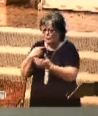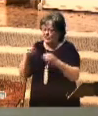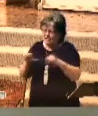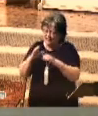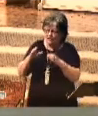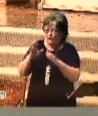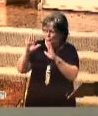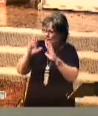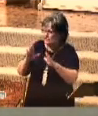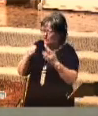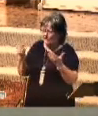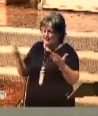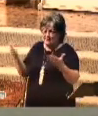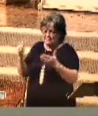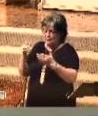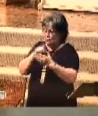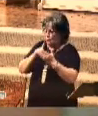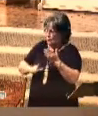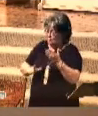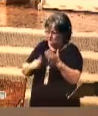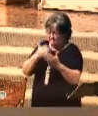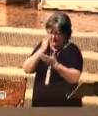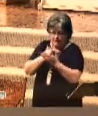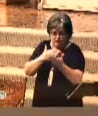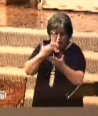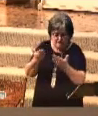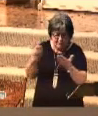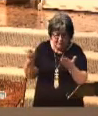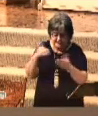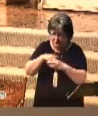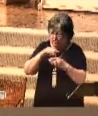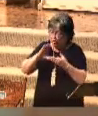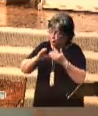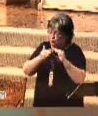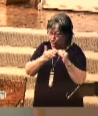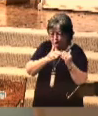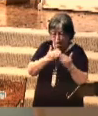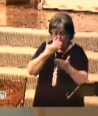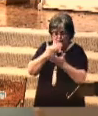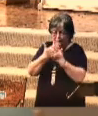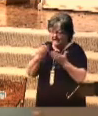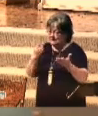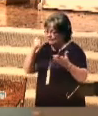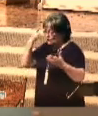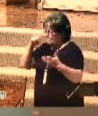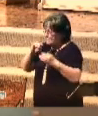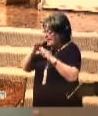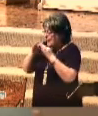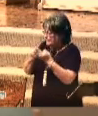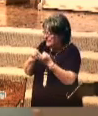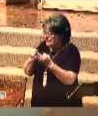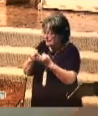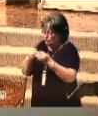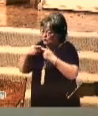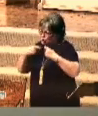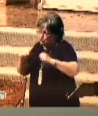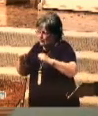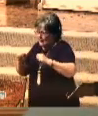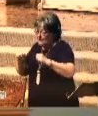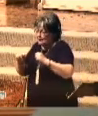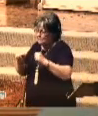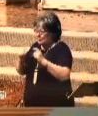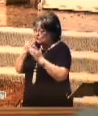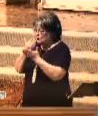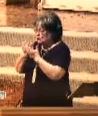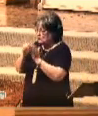things, Lord. We've done some good things in our community, and we've done some good things for families. We've tried to be a bright, shining